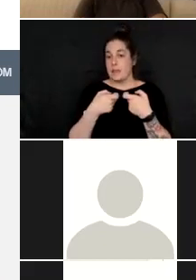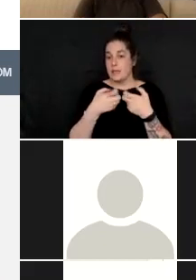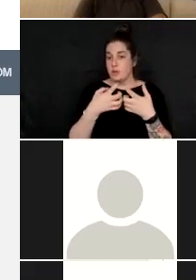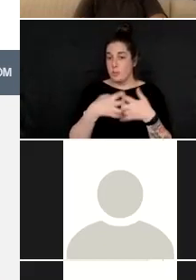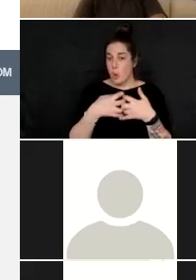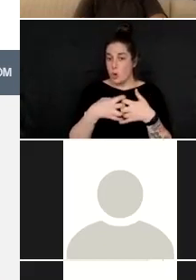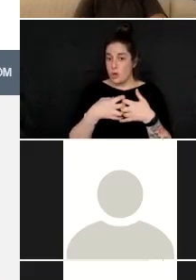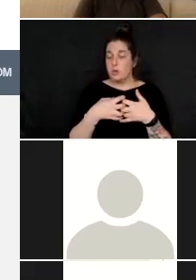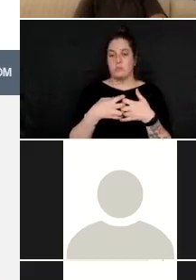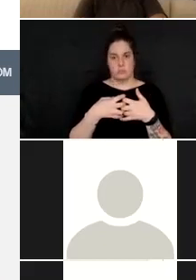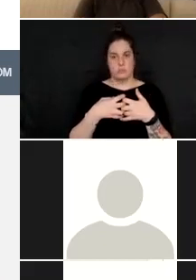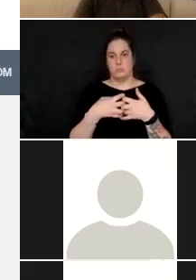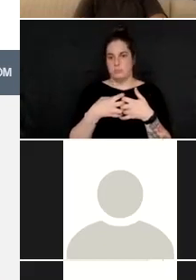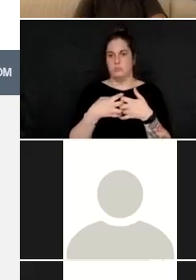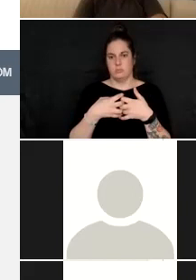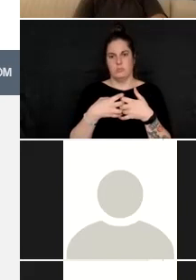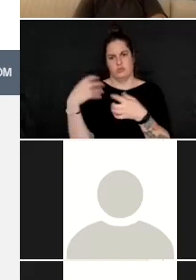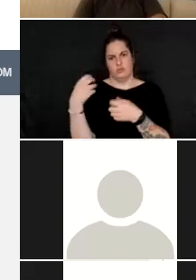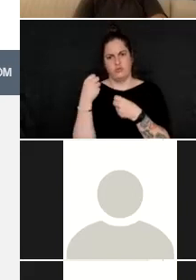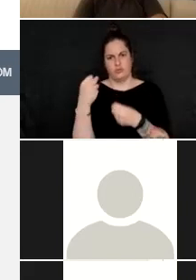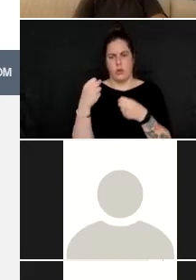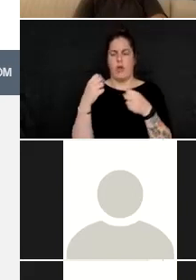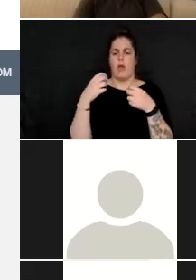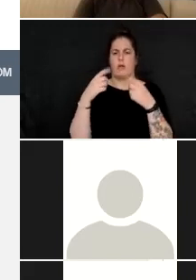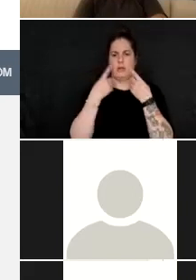an extremely efficient device,